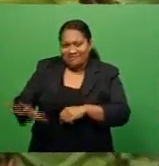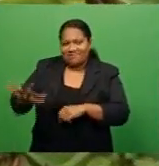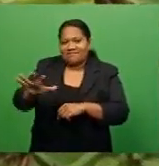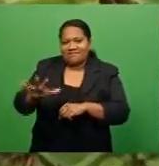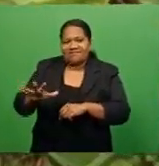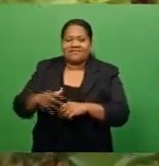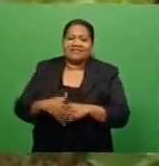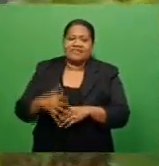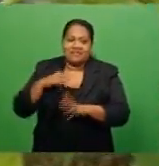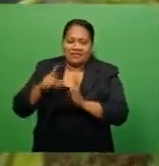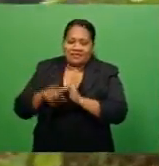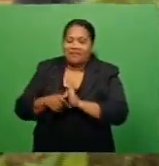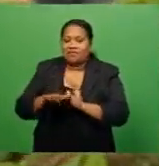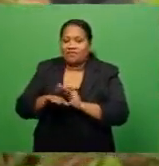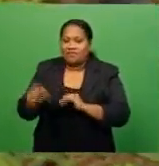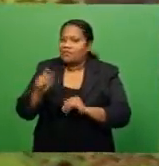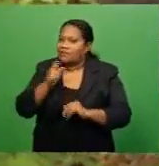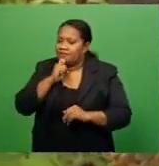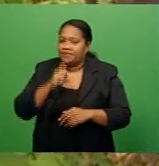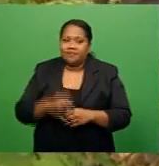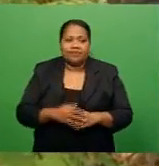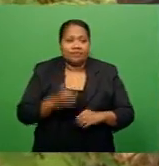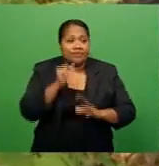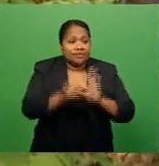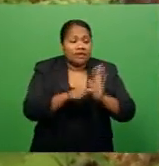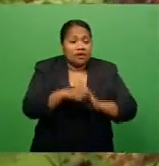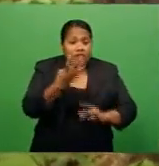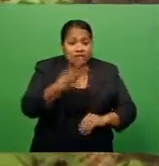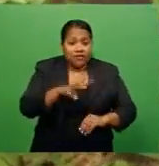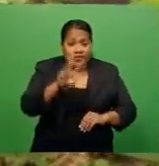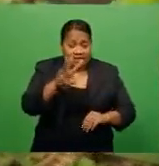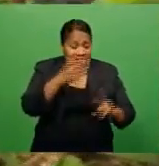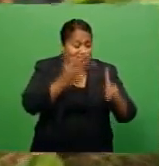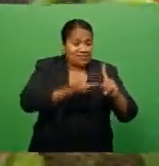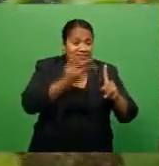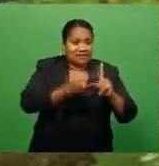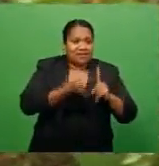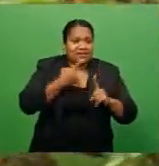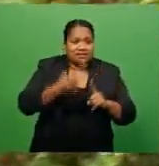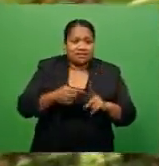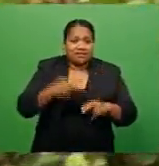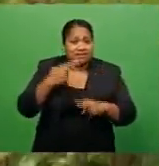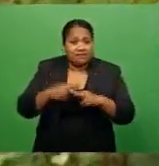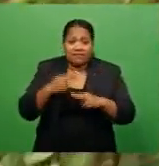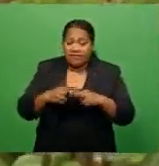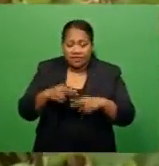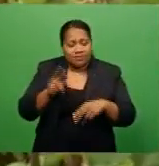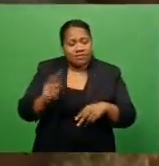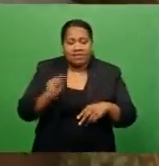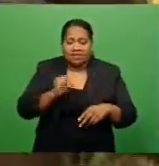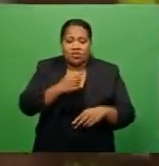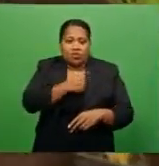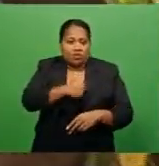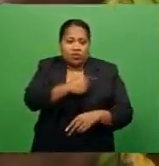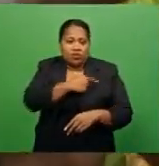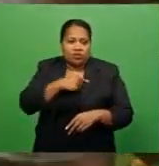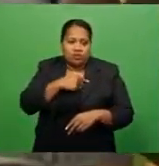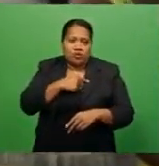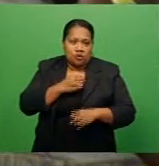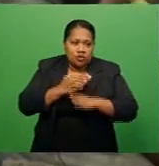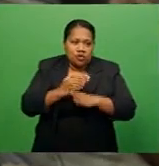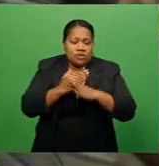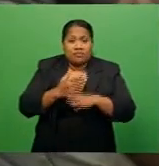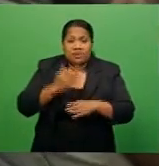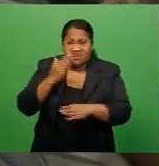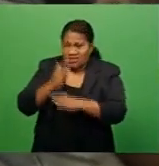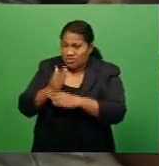The 43-year-old says being a farmer requires commitment and dedication, but for jobless youth in urban centers,